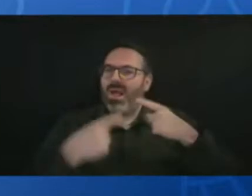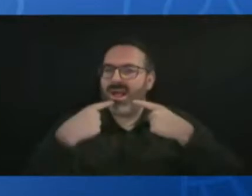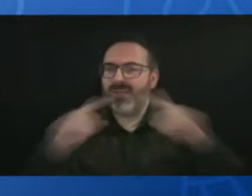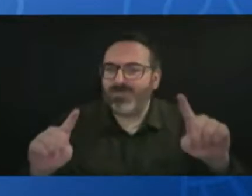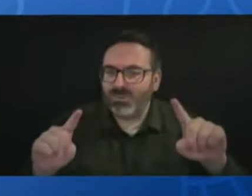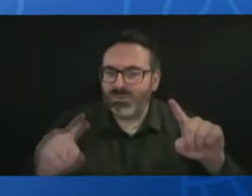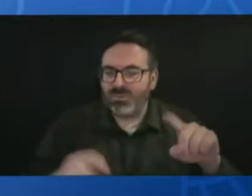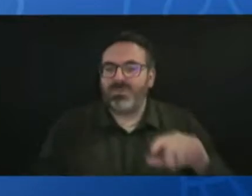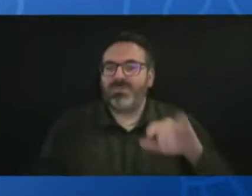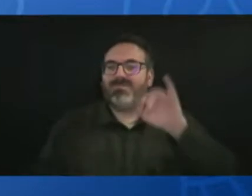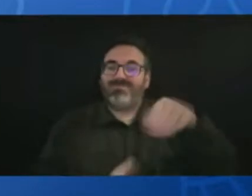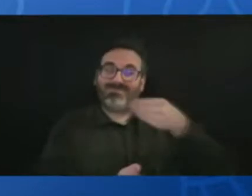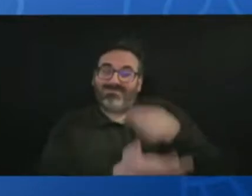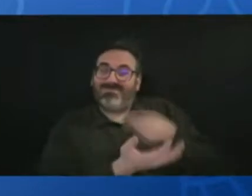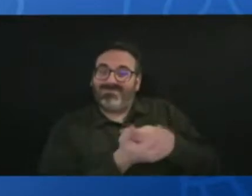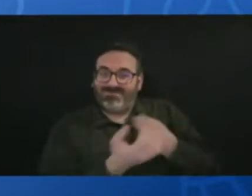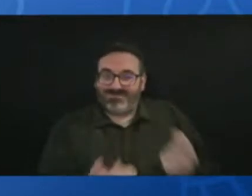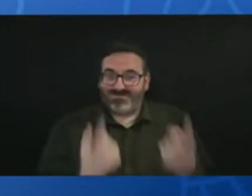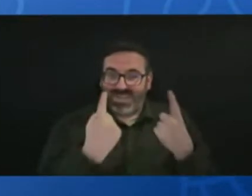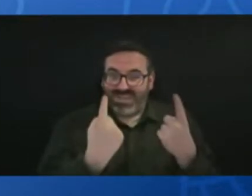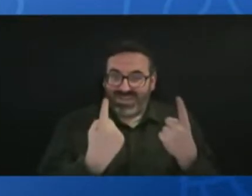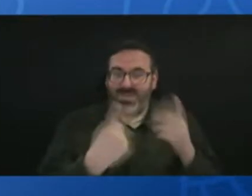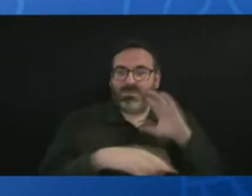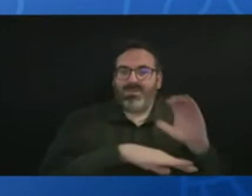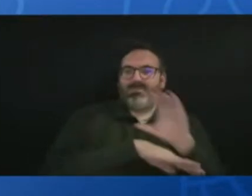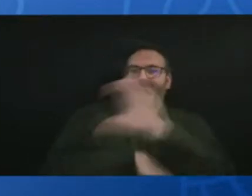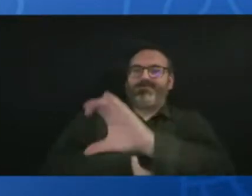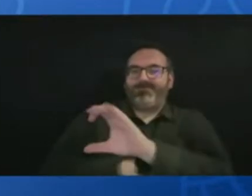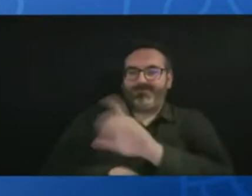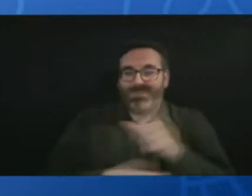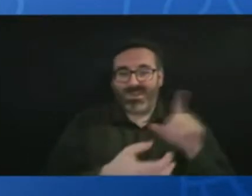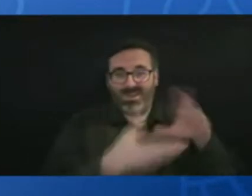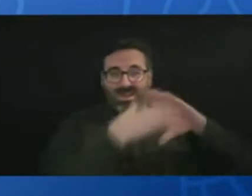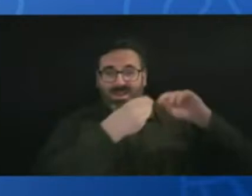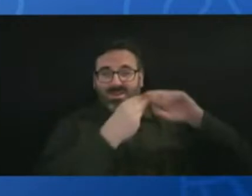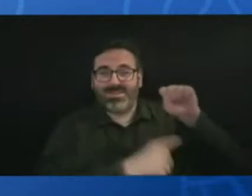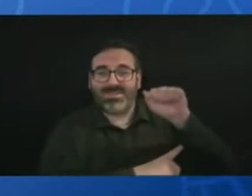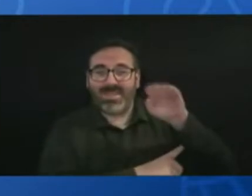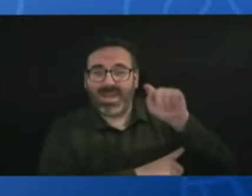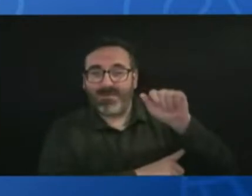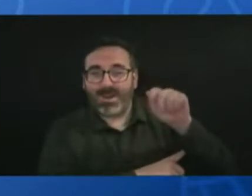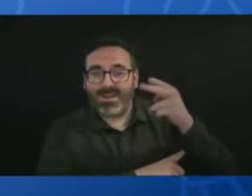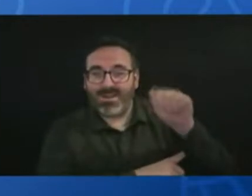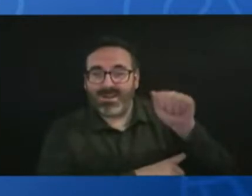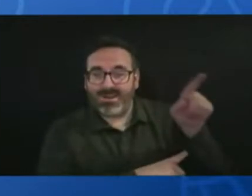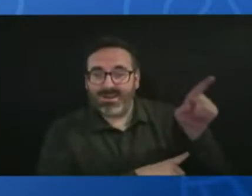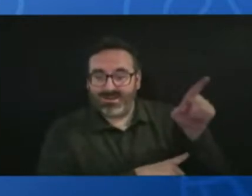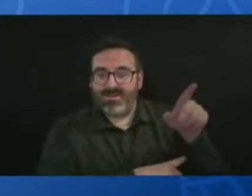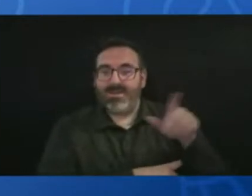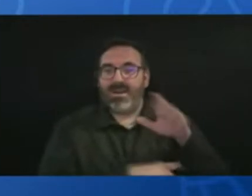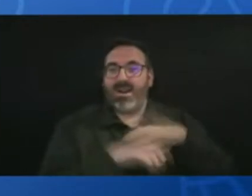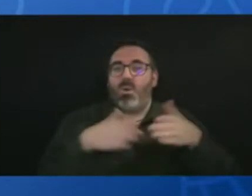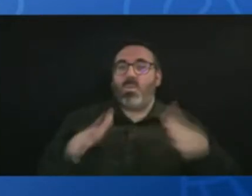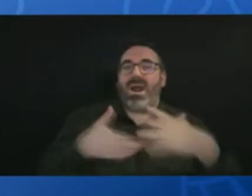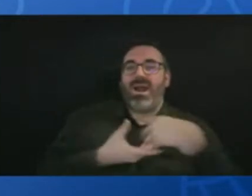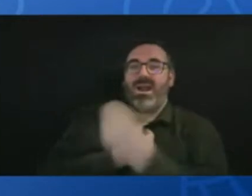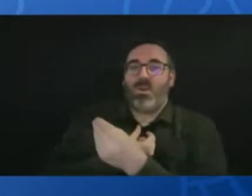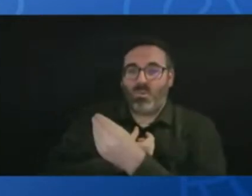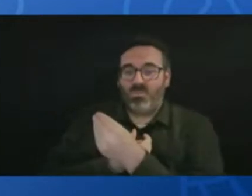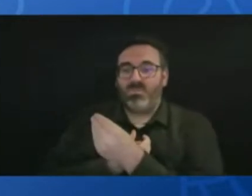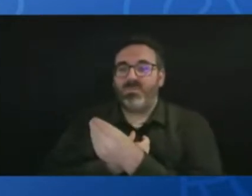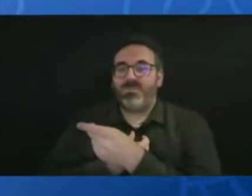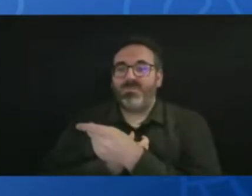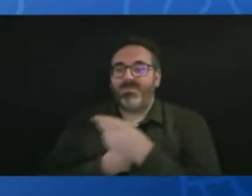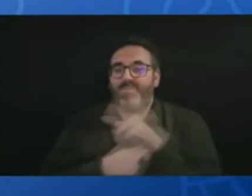Samantha Power on her way out as the lead of USAID last year, said 7 to 10% of the money afforded to